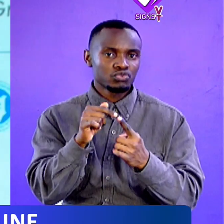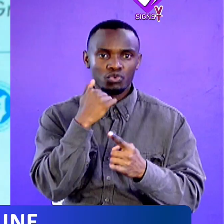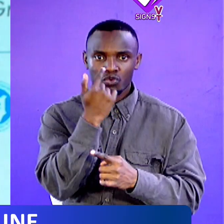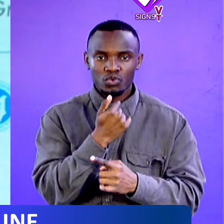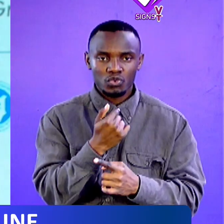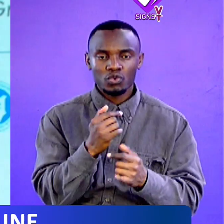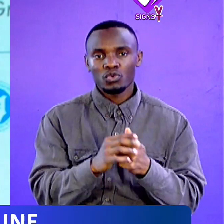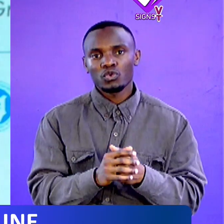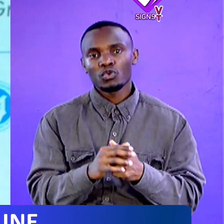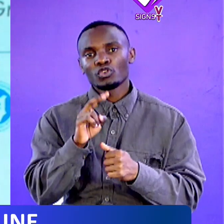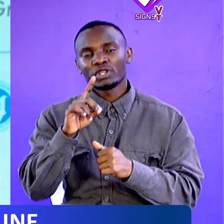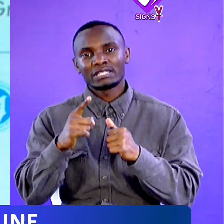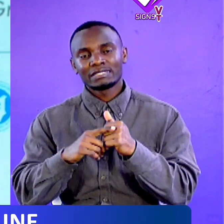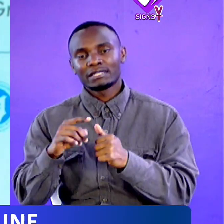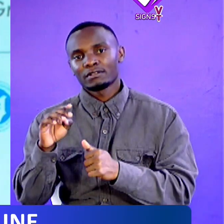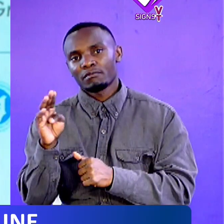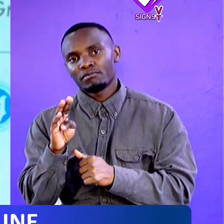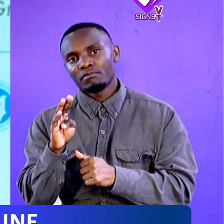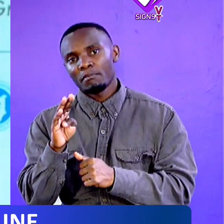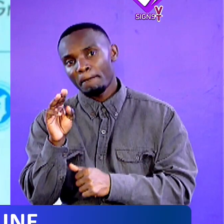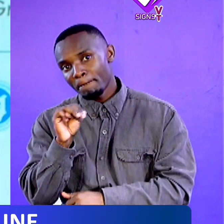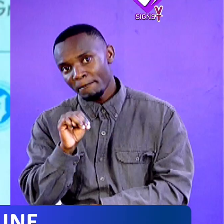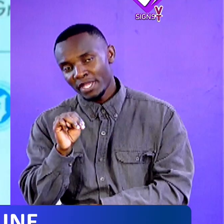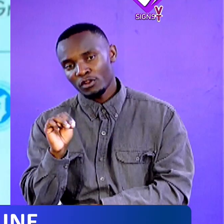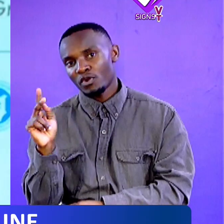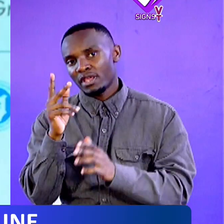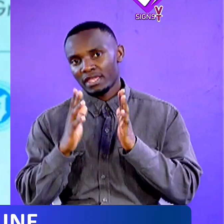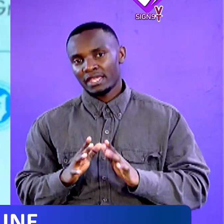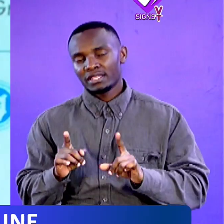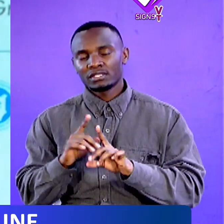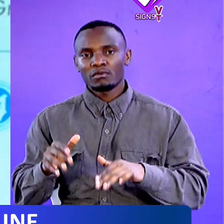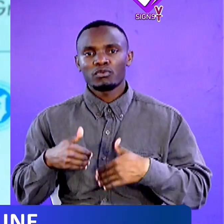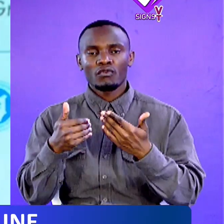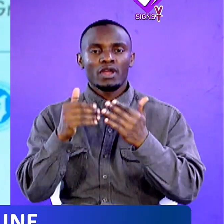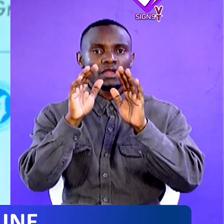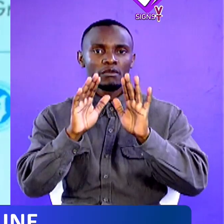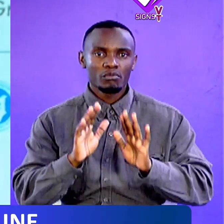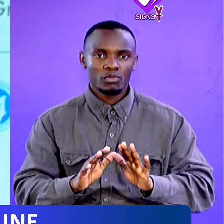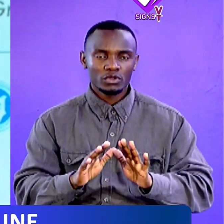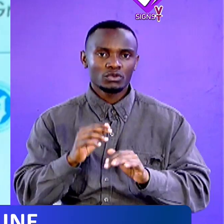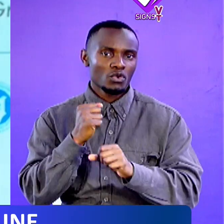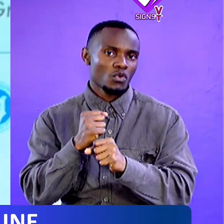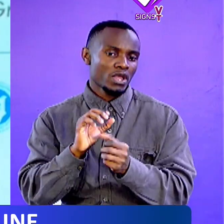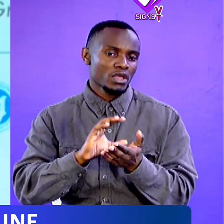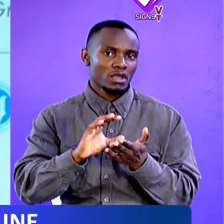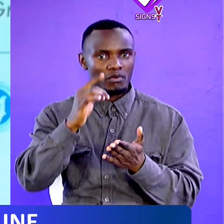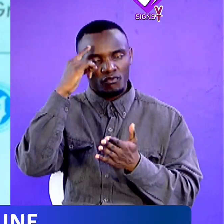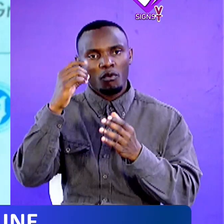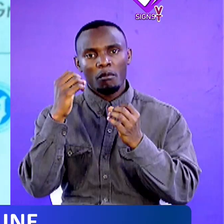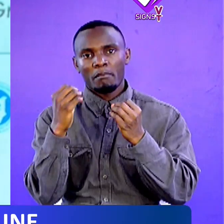5 billion in savings, and provided vital working capital to millions of micro